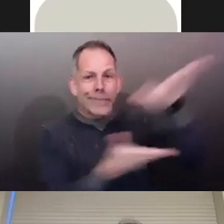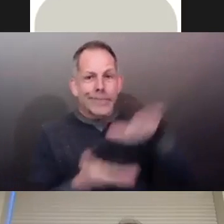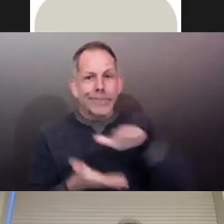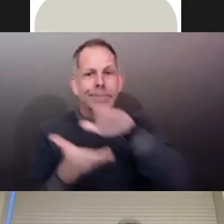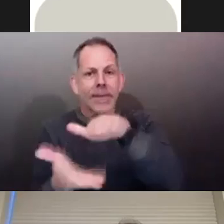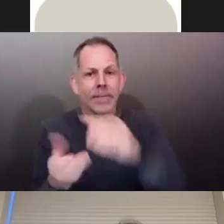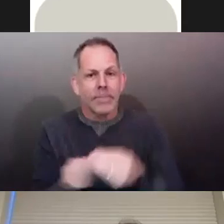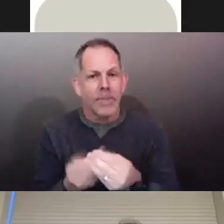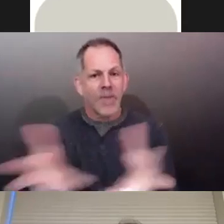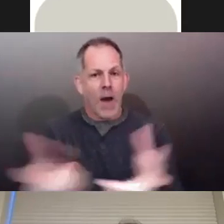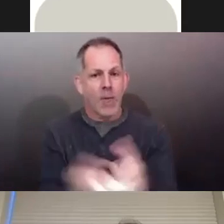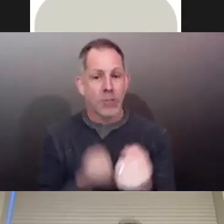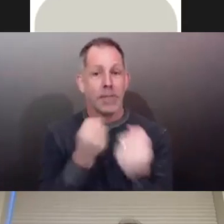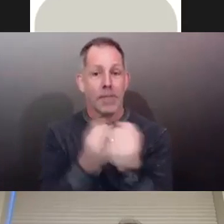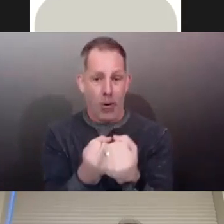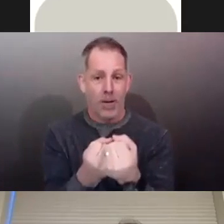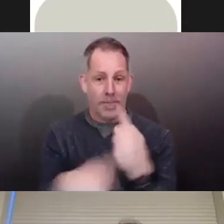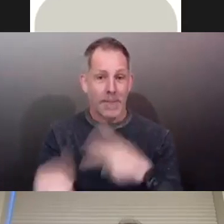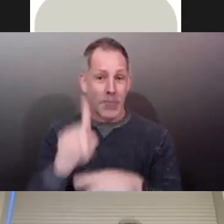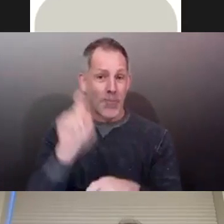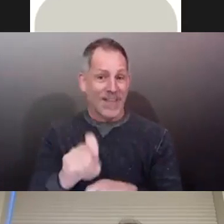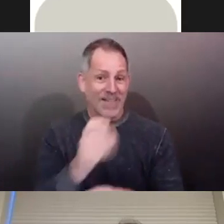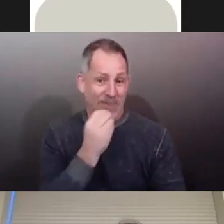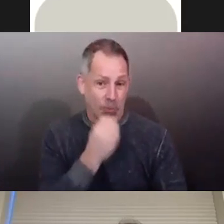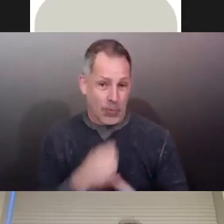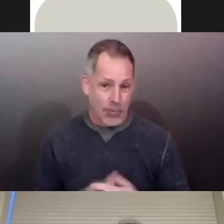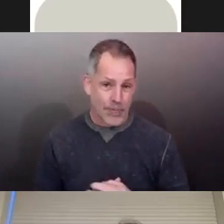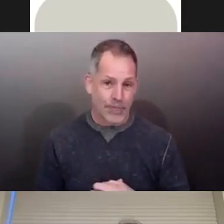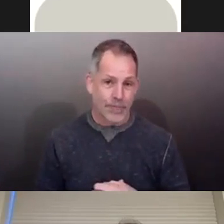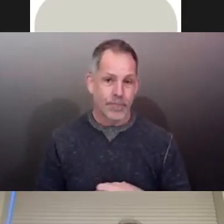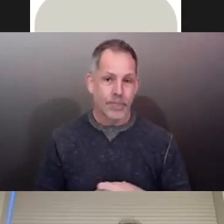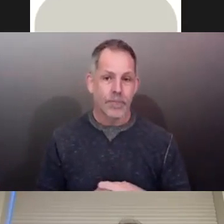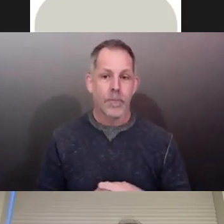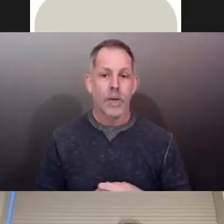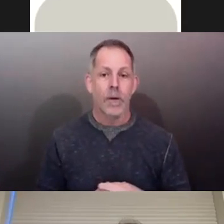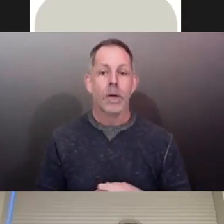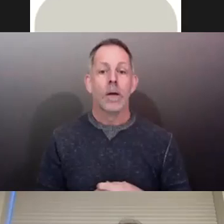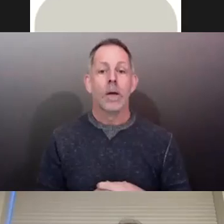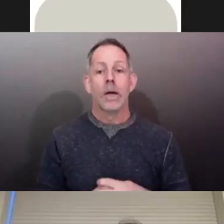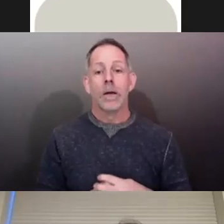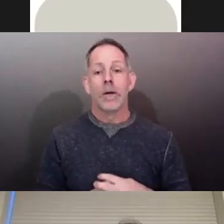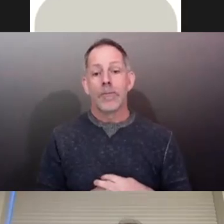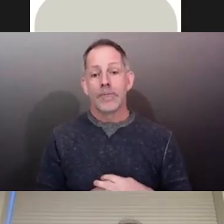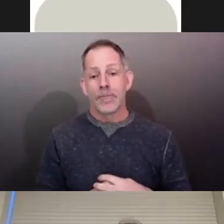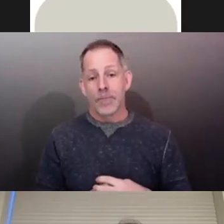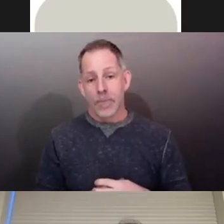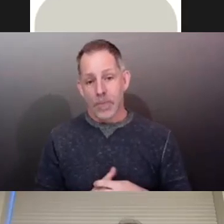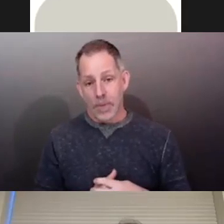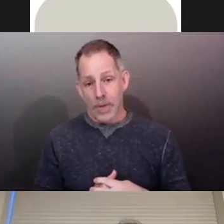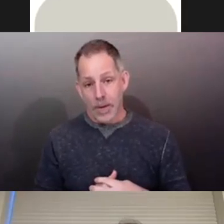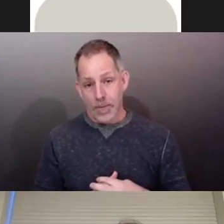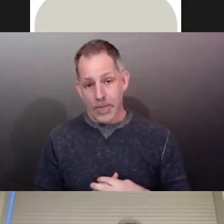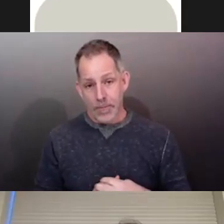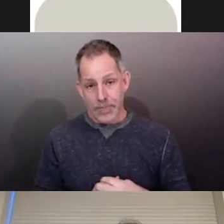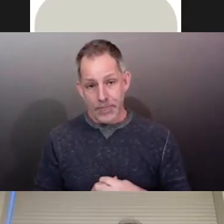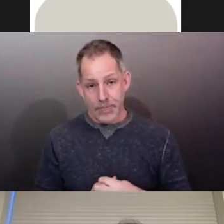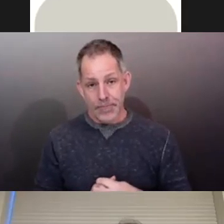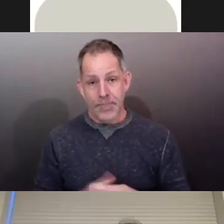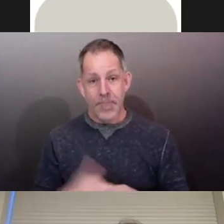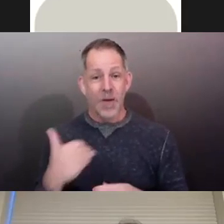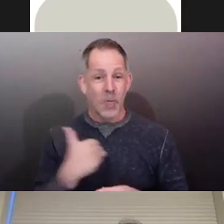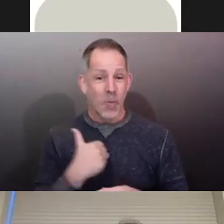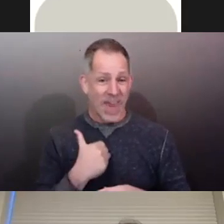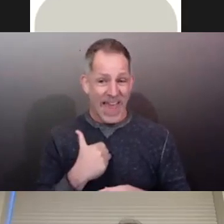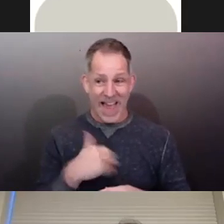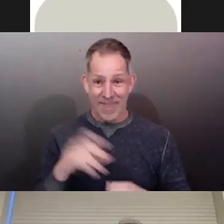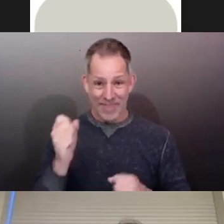is Nourishing Neighborhoods. We had a twin problem: food scarcity for many in the county, and farmers who had